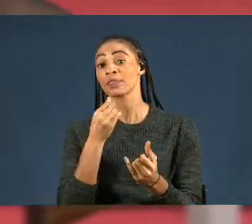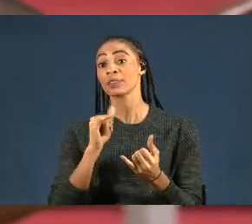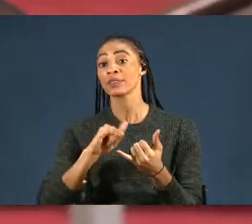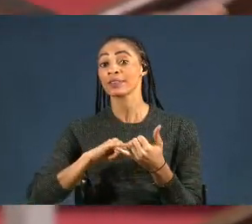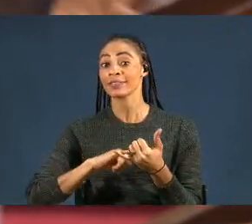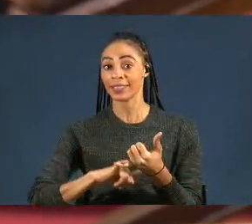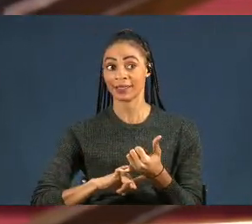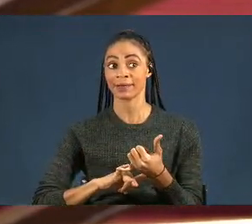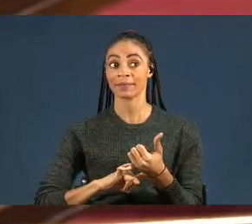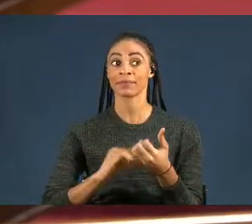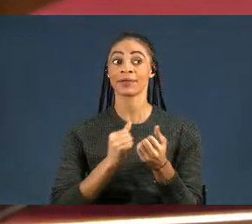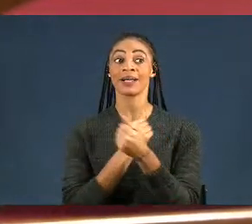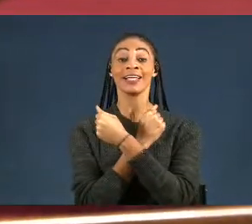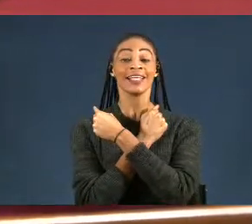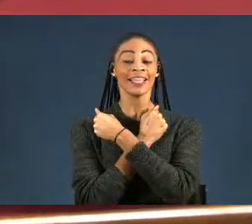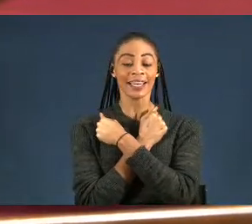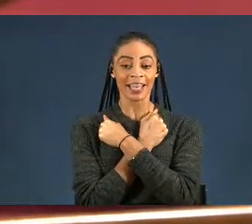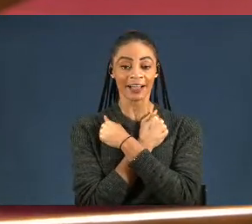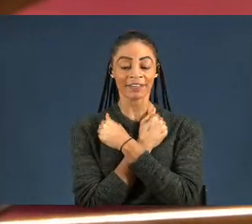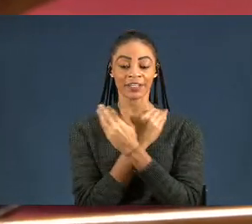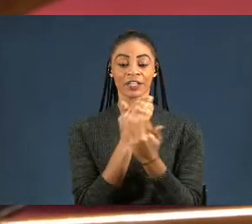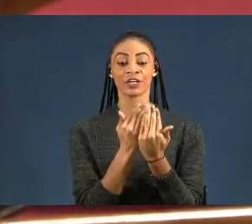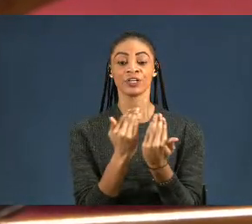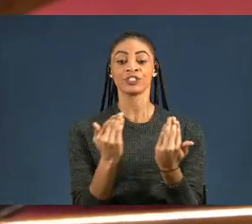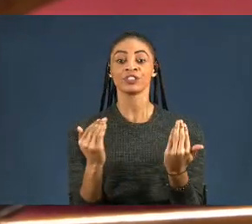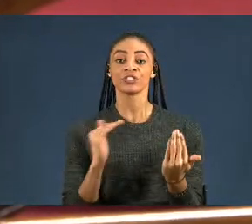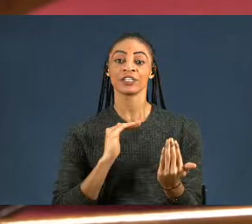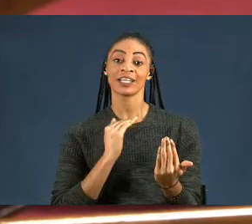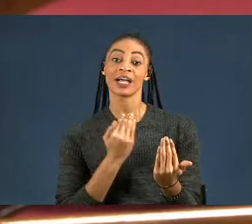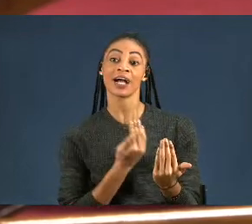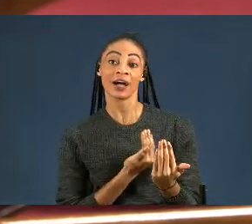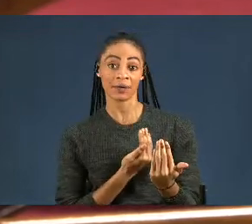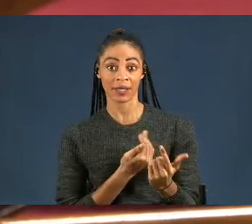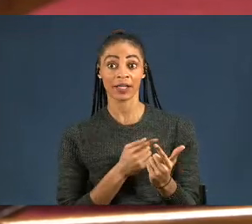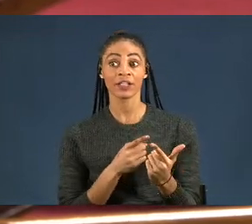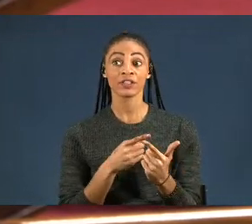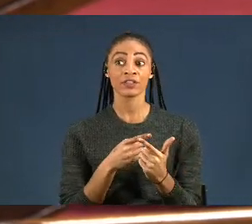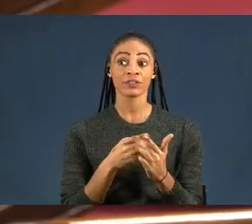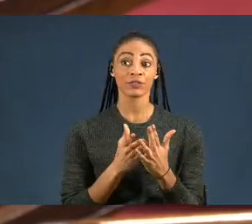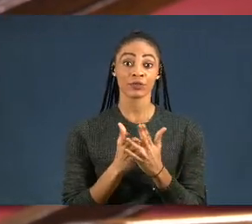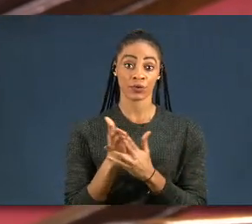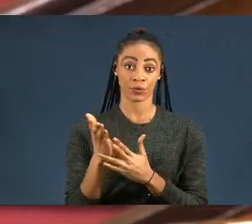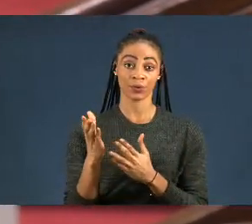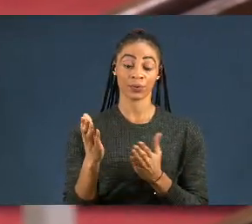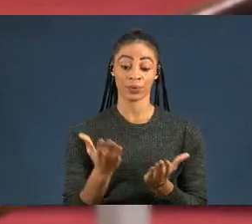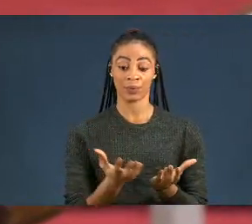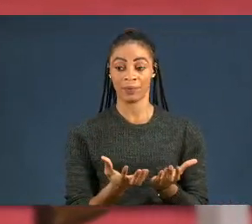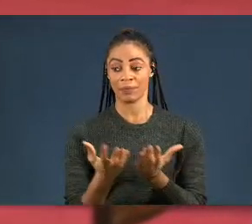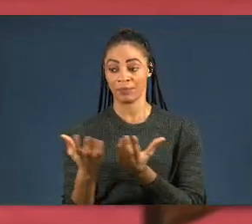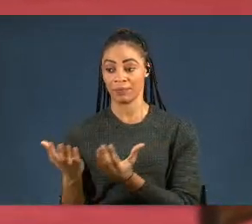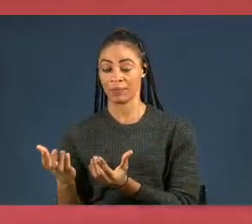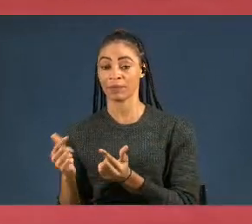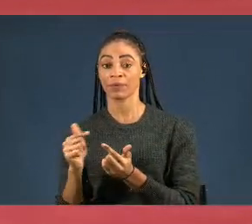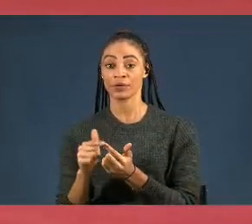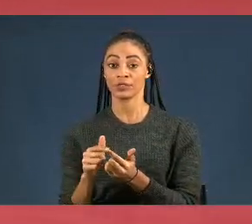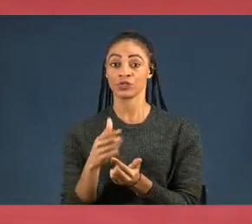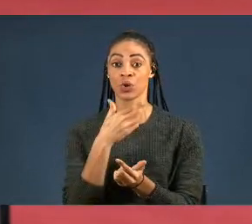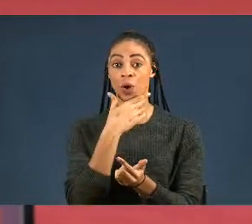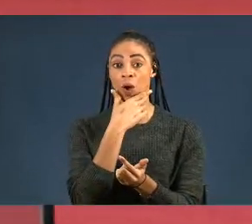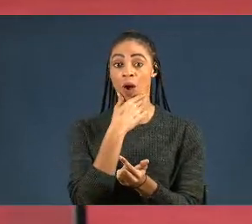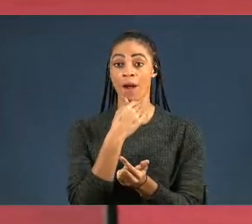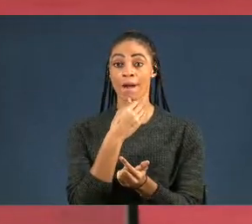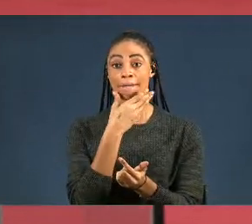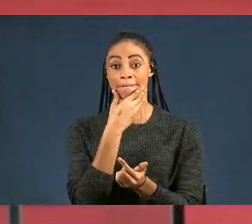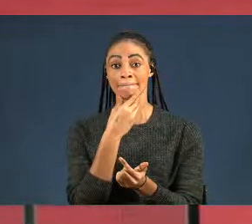Loving our children unconditionally, but pushing them to their fathers. It takes a father to call out